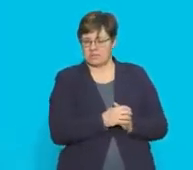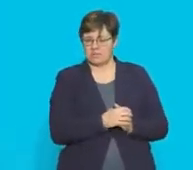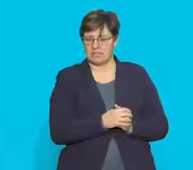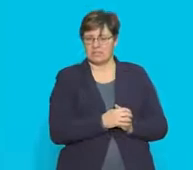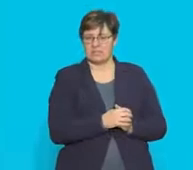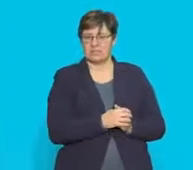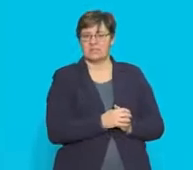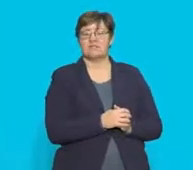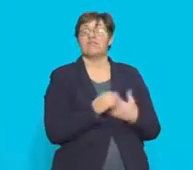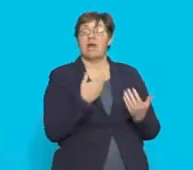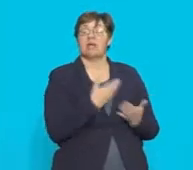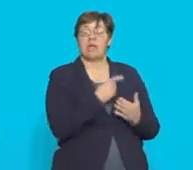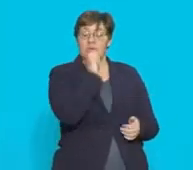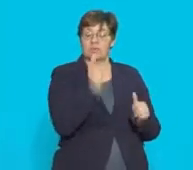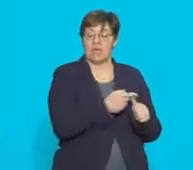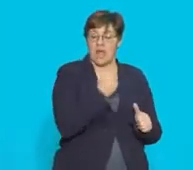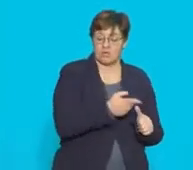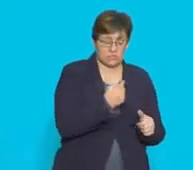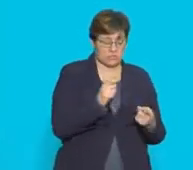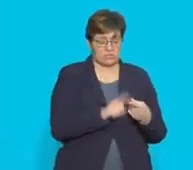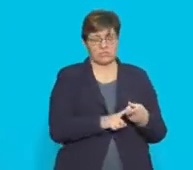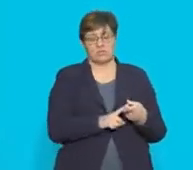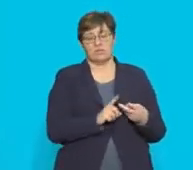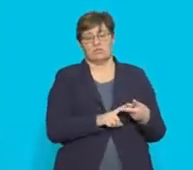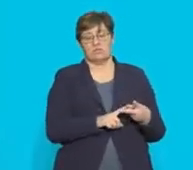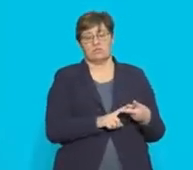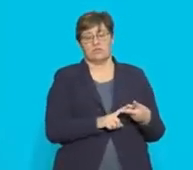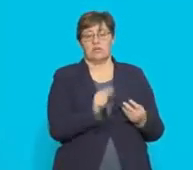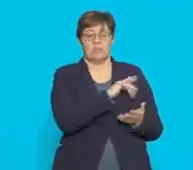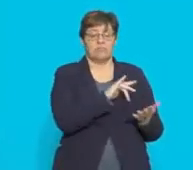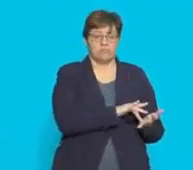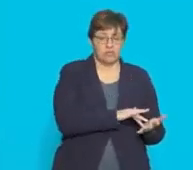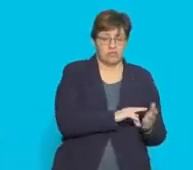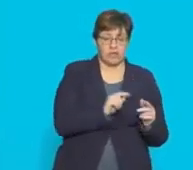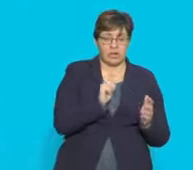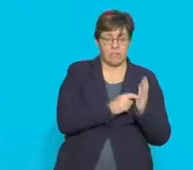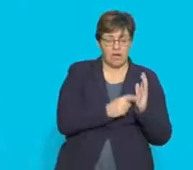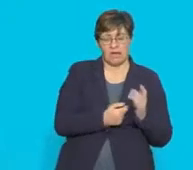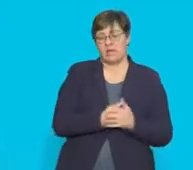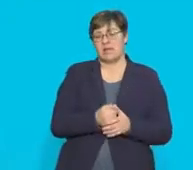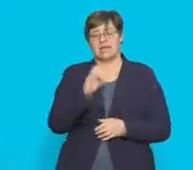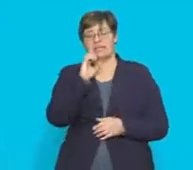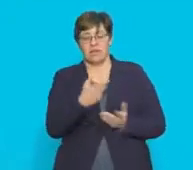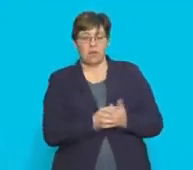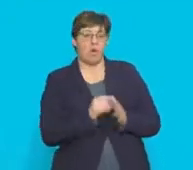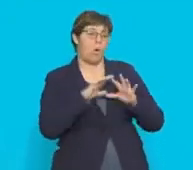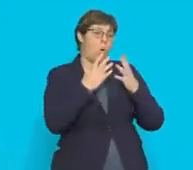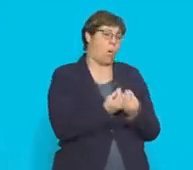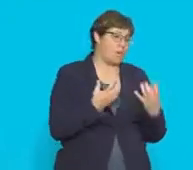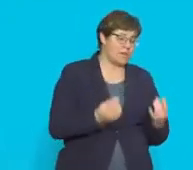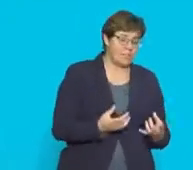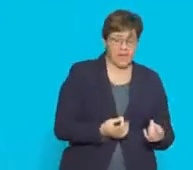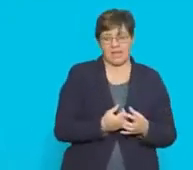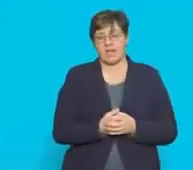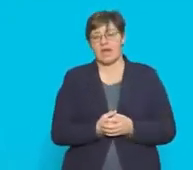Real numbers will be numbers we can use to count, will be numbers we can use to mark positions, that is 0. It will be whole